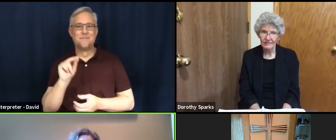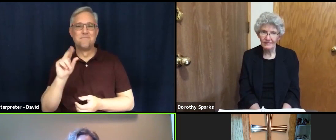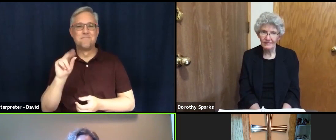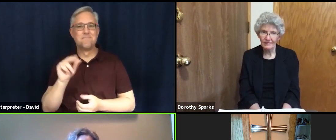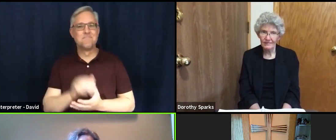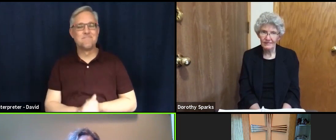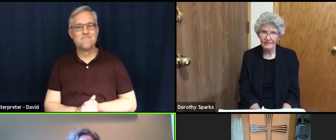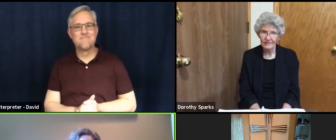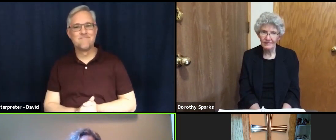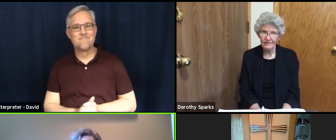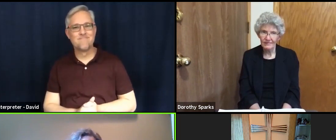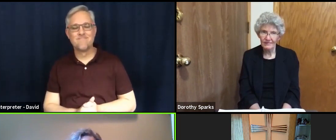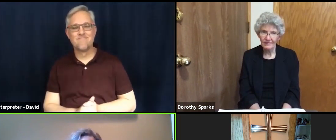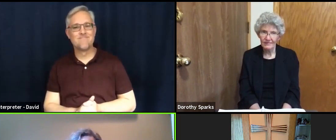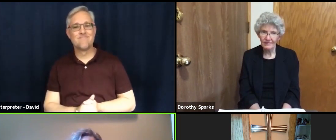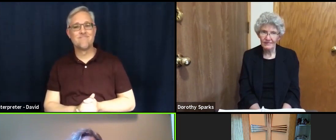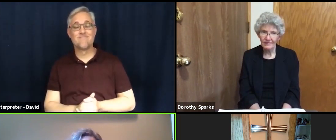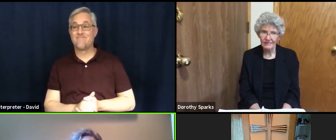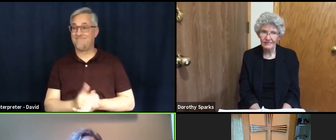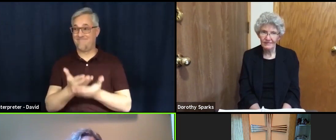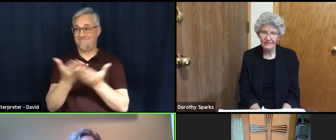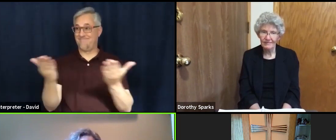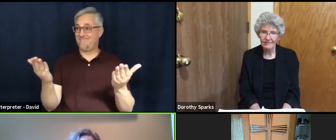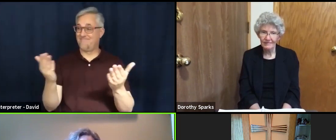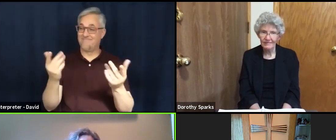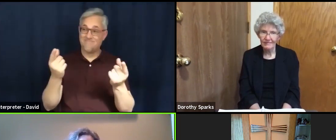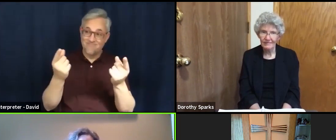It's not an easy time.